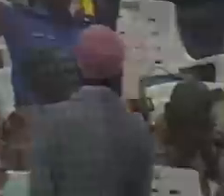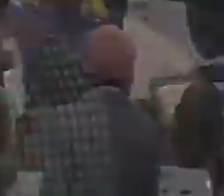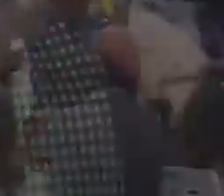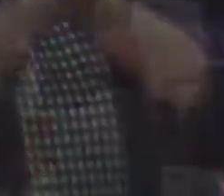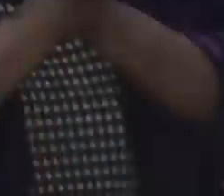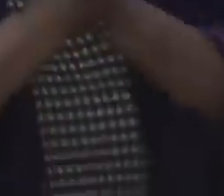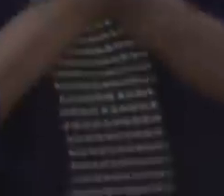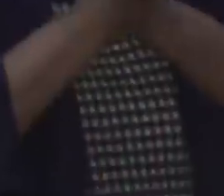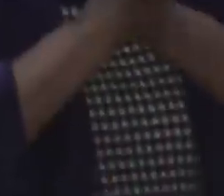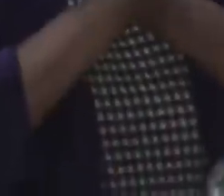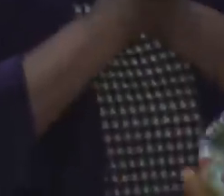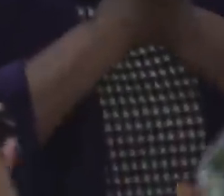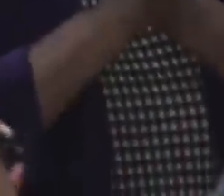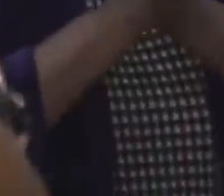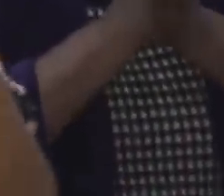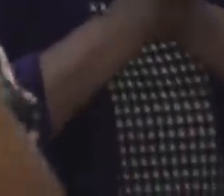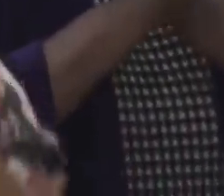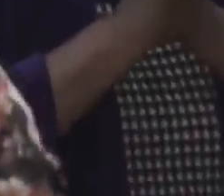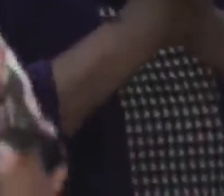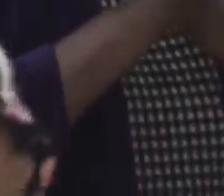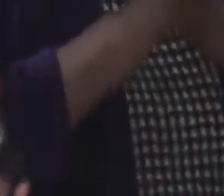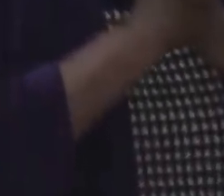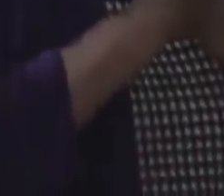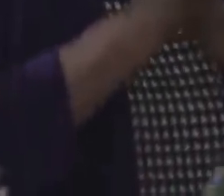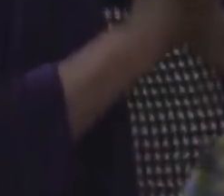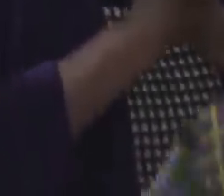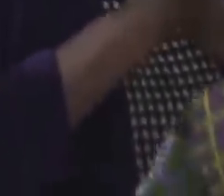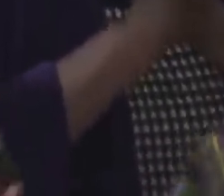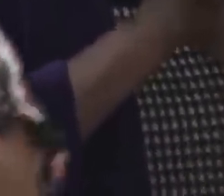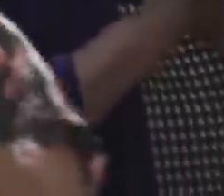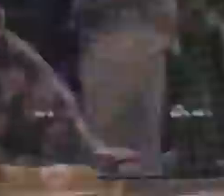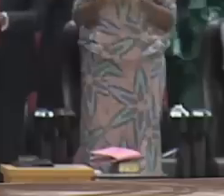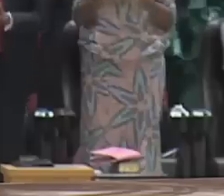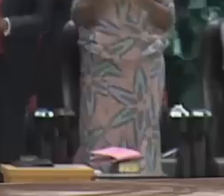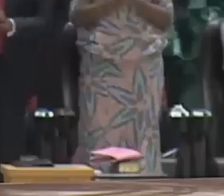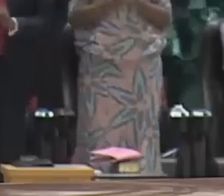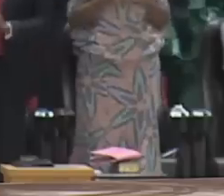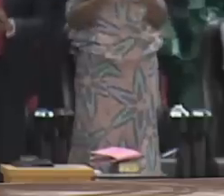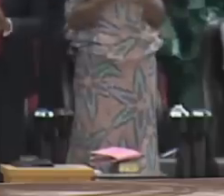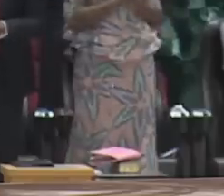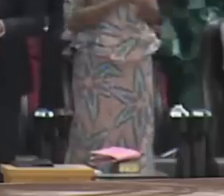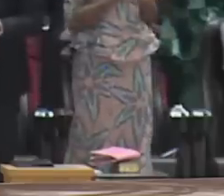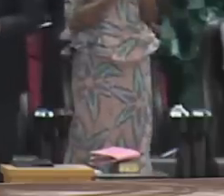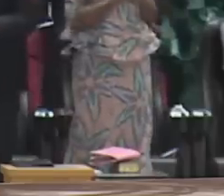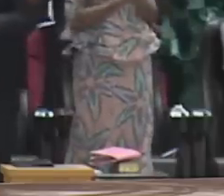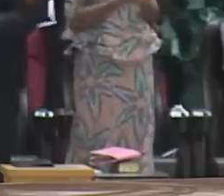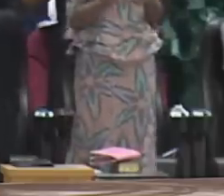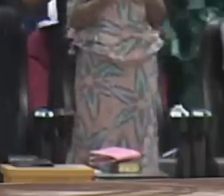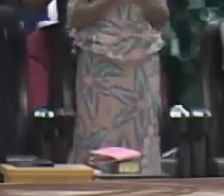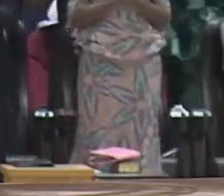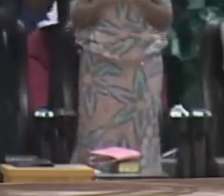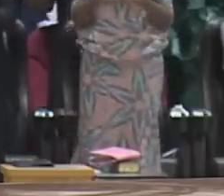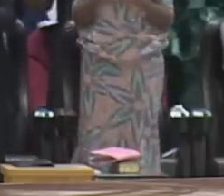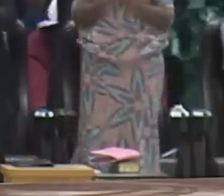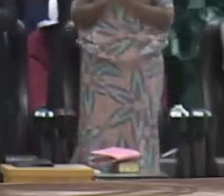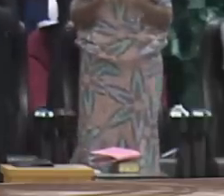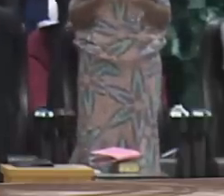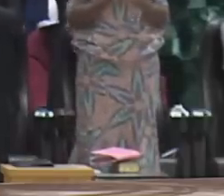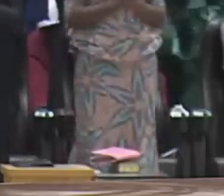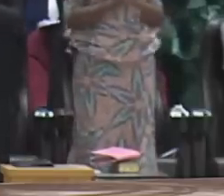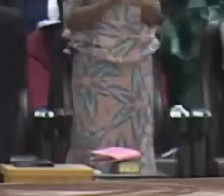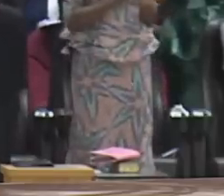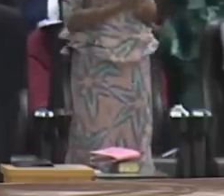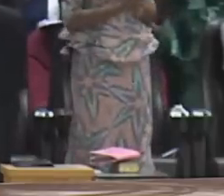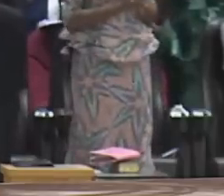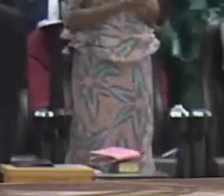You are still alive And he says, all those who